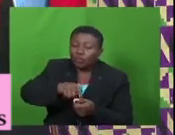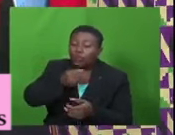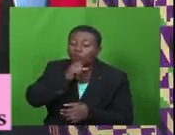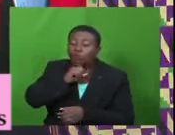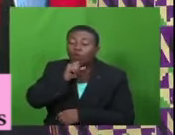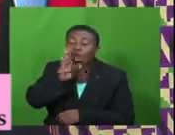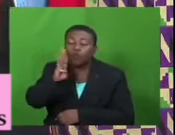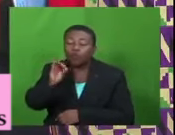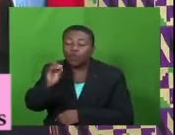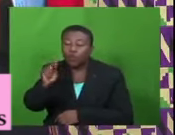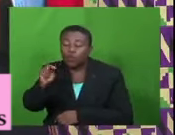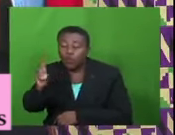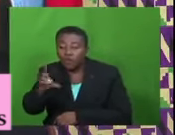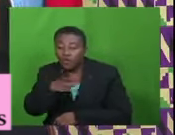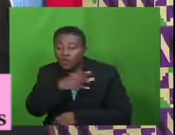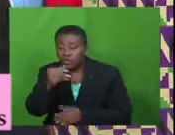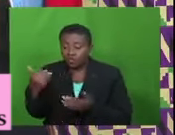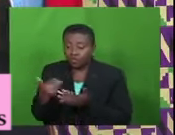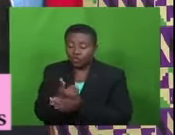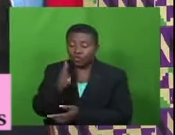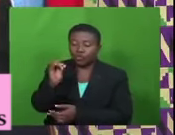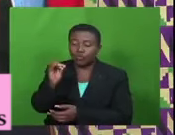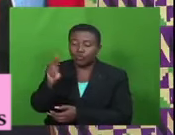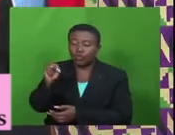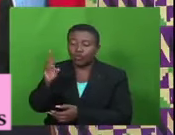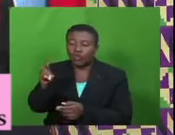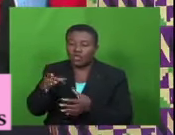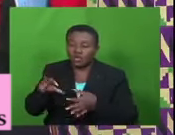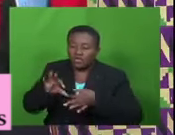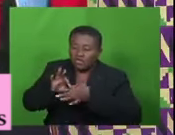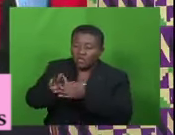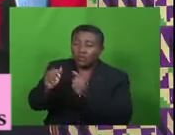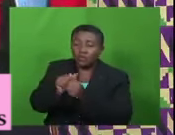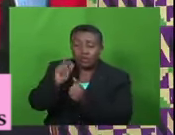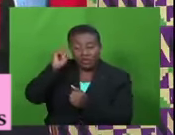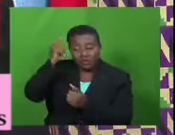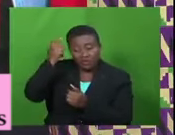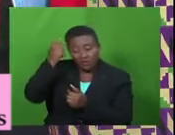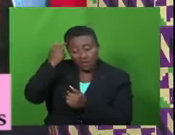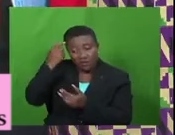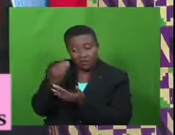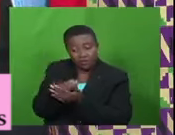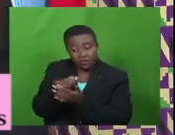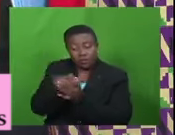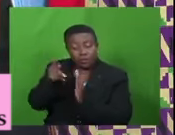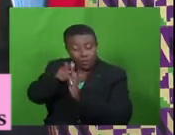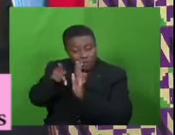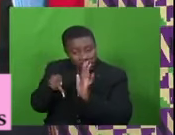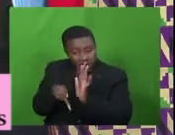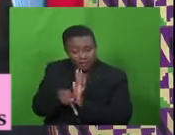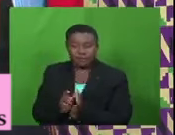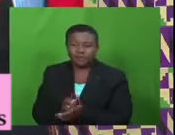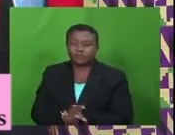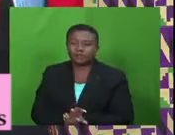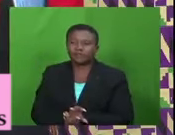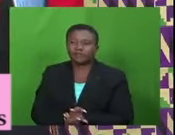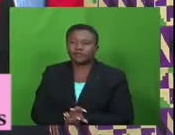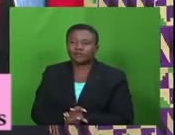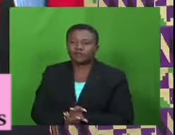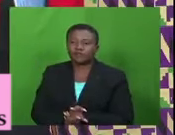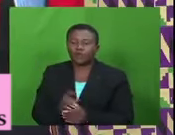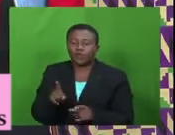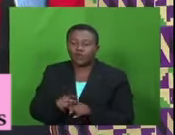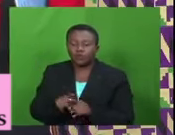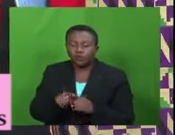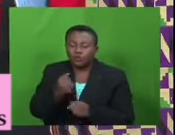and the new bonds, in line with government fiscal commitments. Mr. Speaker, we're also making